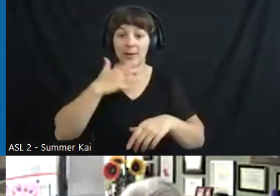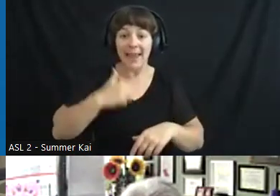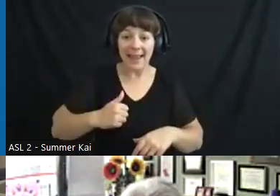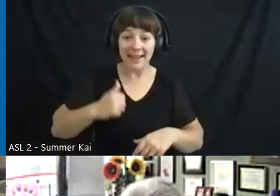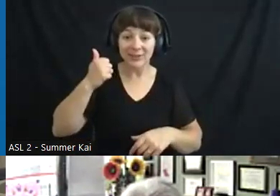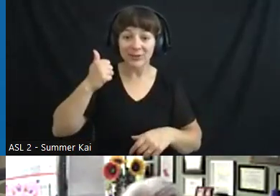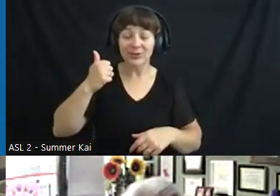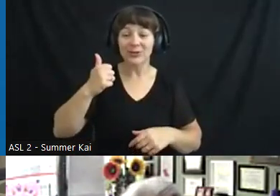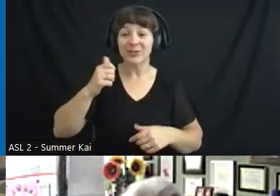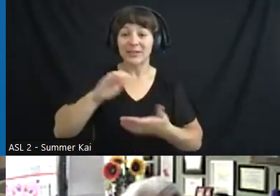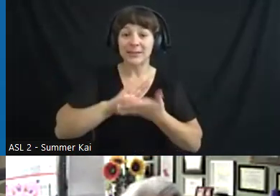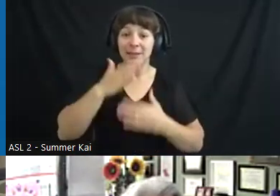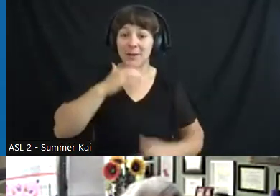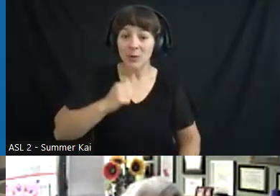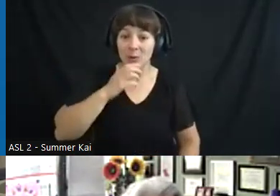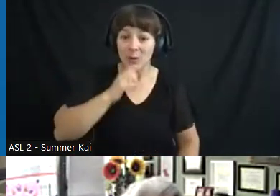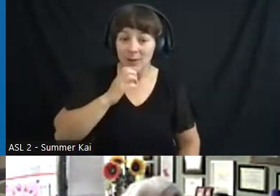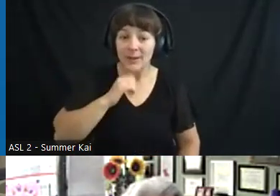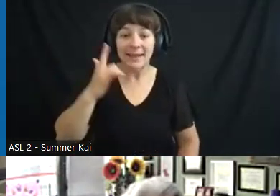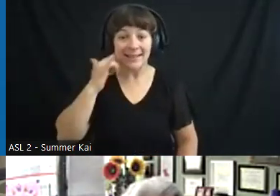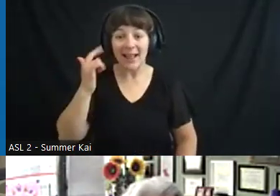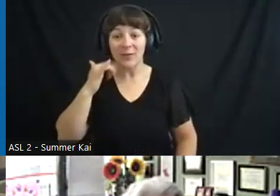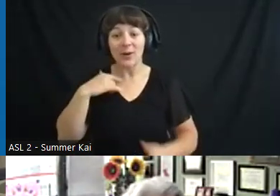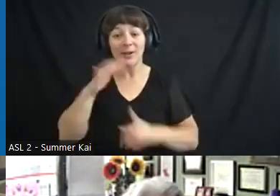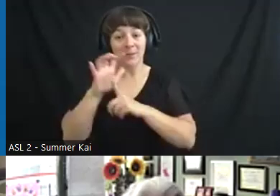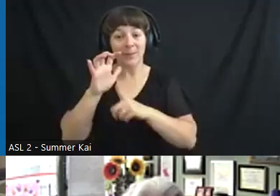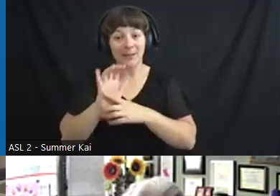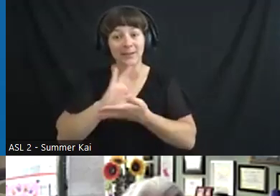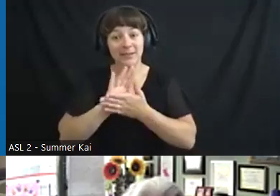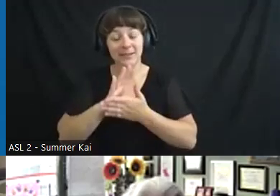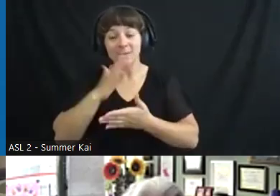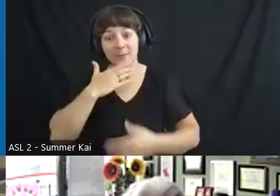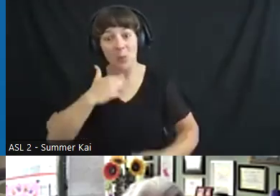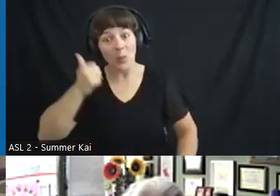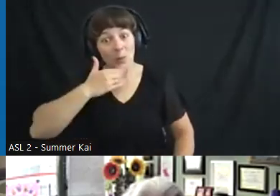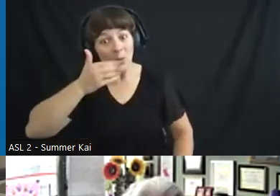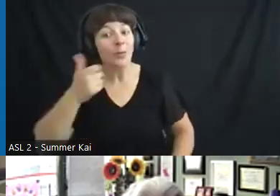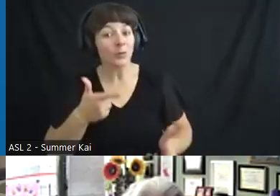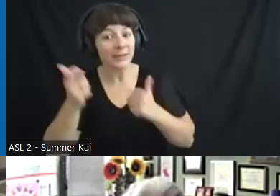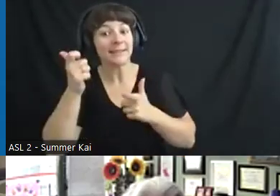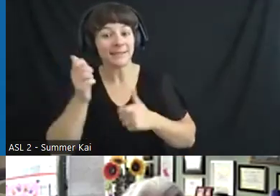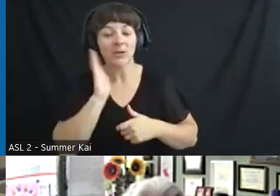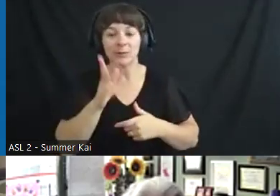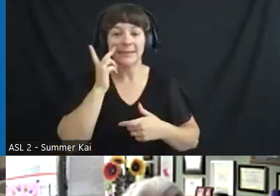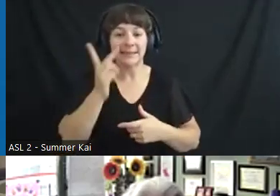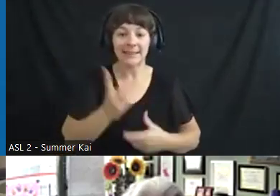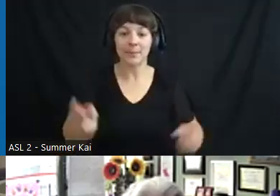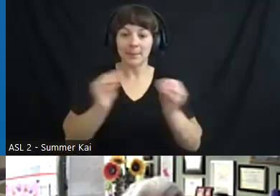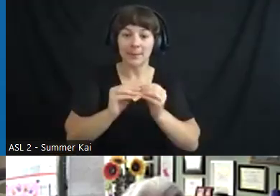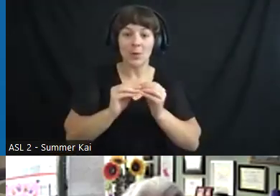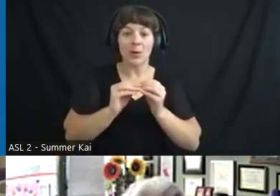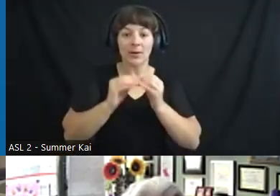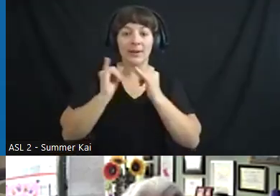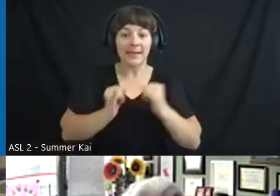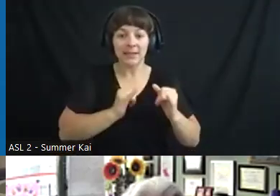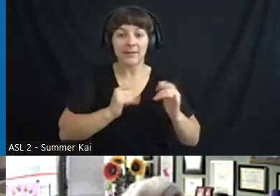a rapid rate. We're going to see way more individuals living in these large